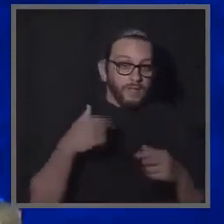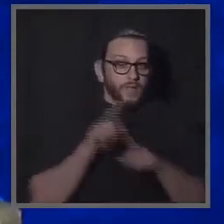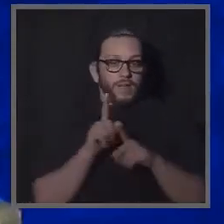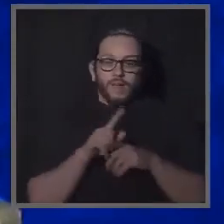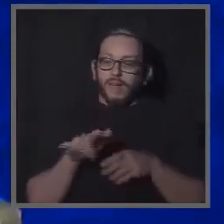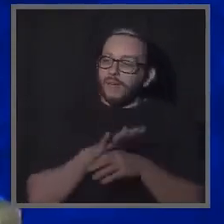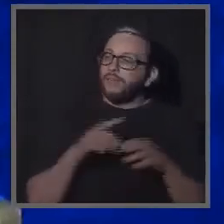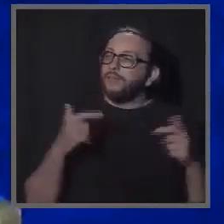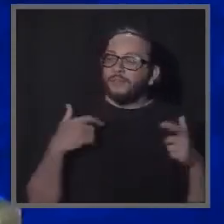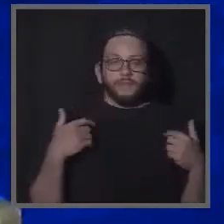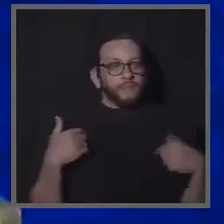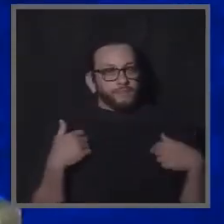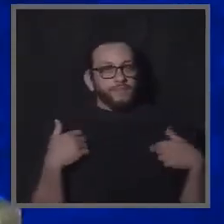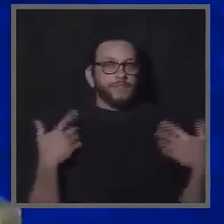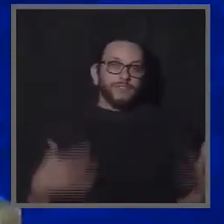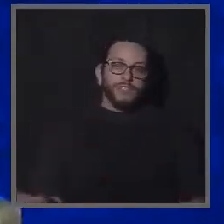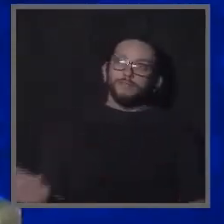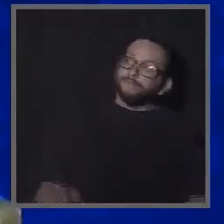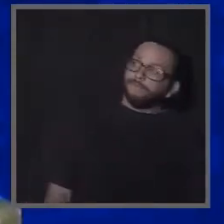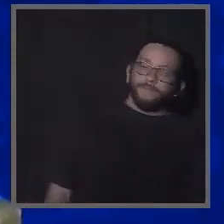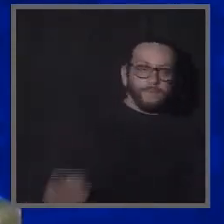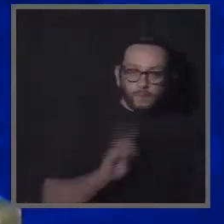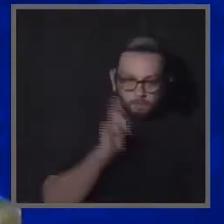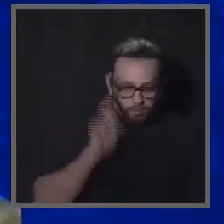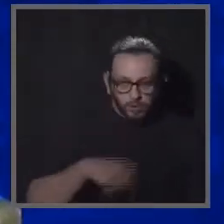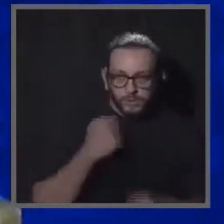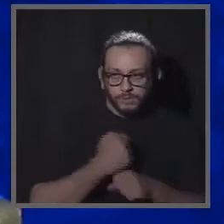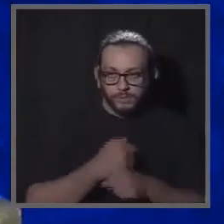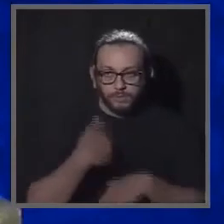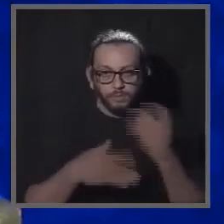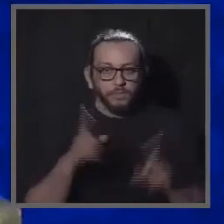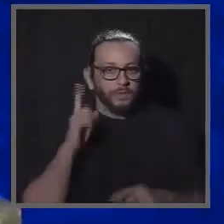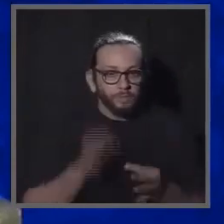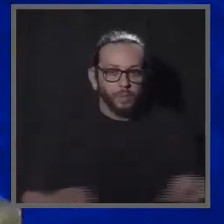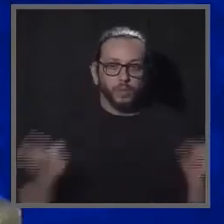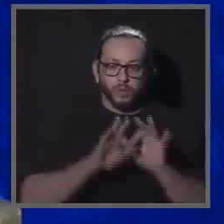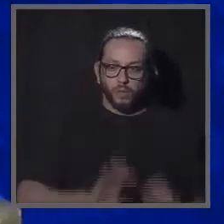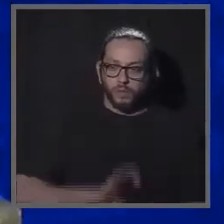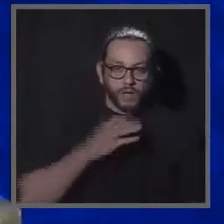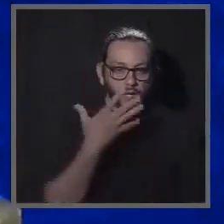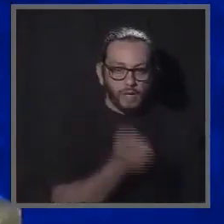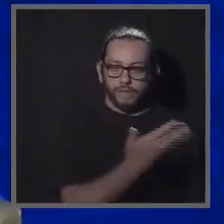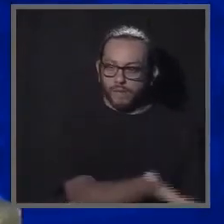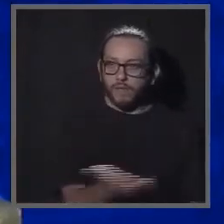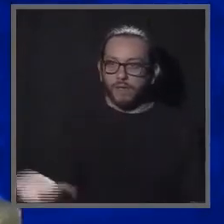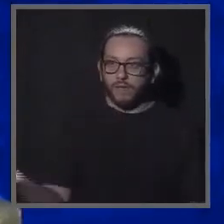trust, and that we need to think in a more creative and